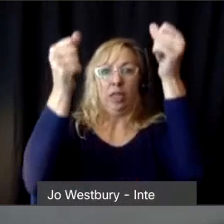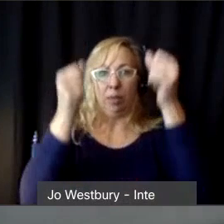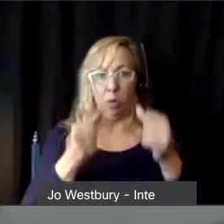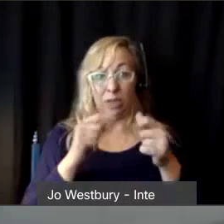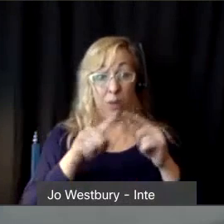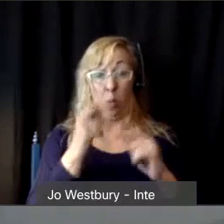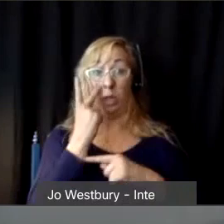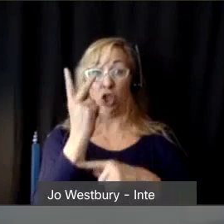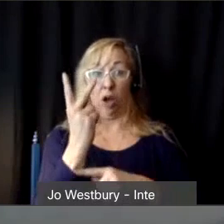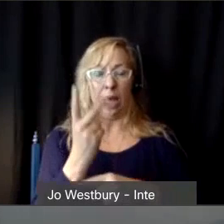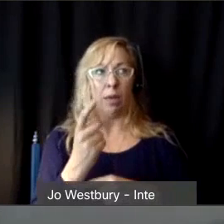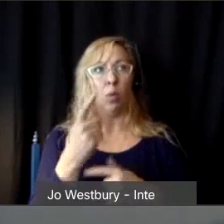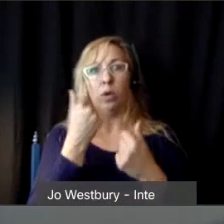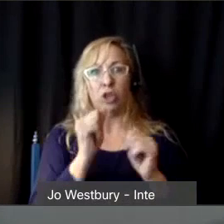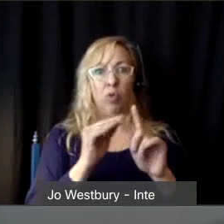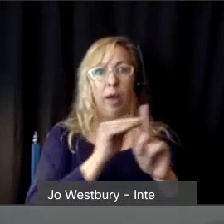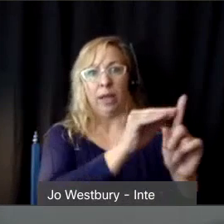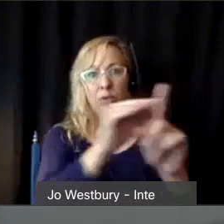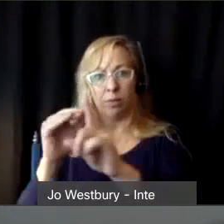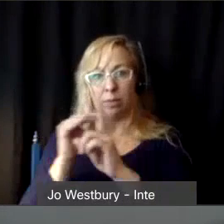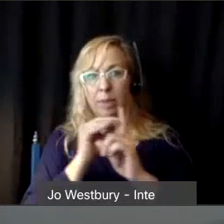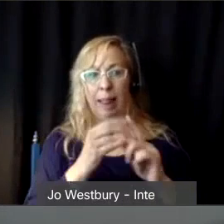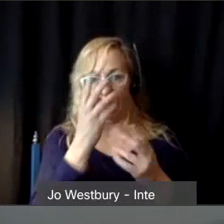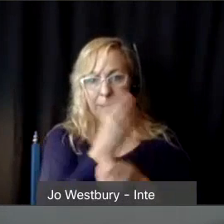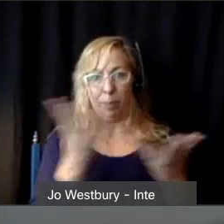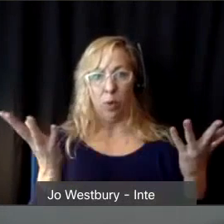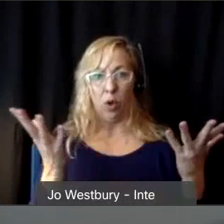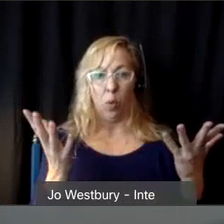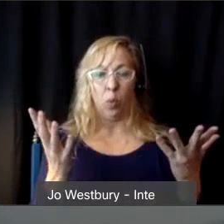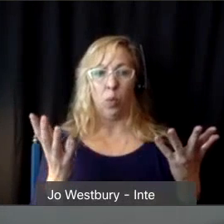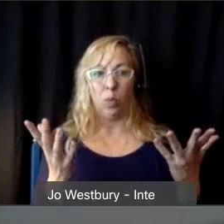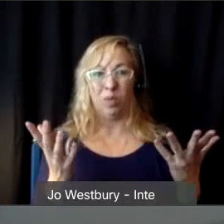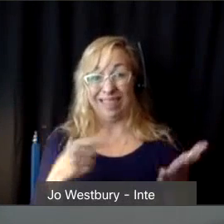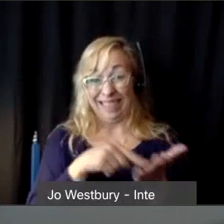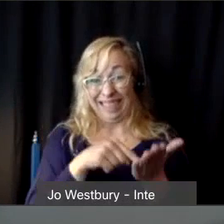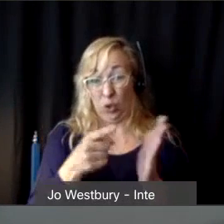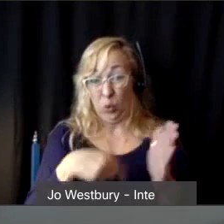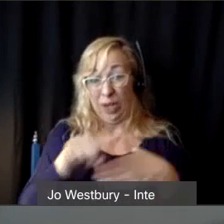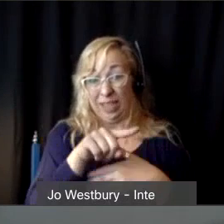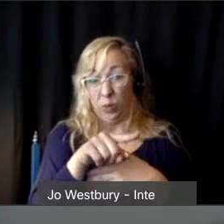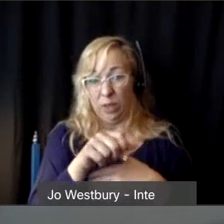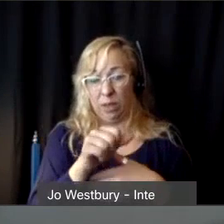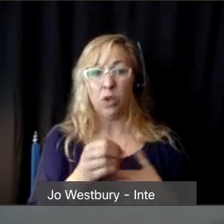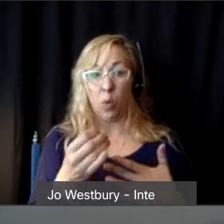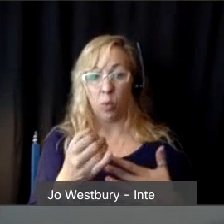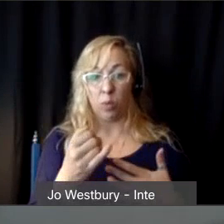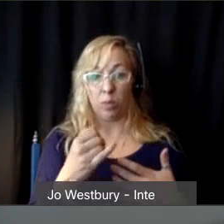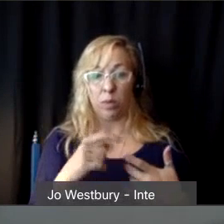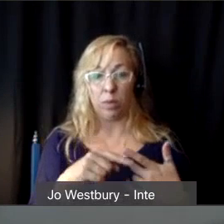what was sent to people and what follow-up they ought to be taking.